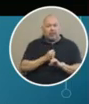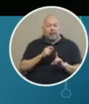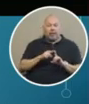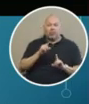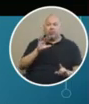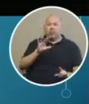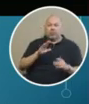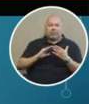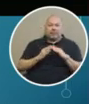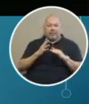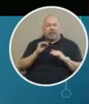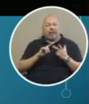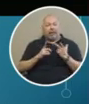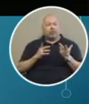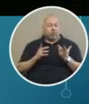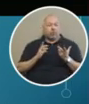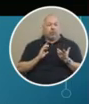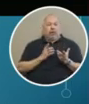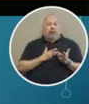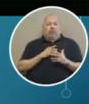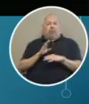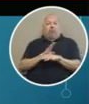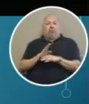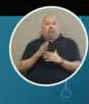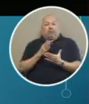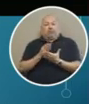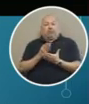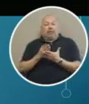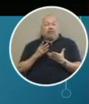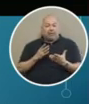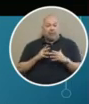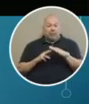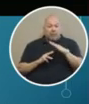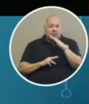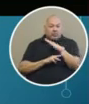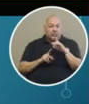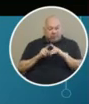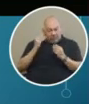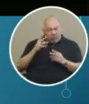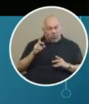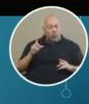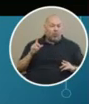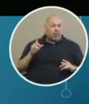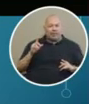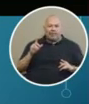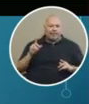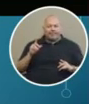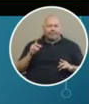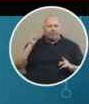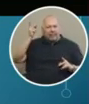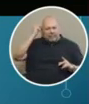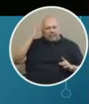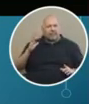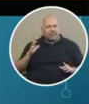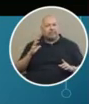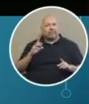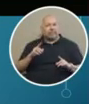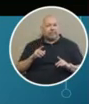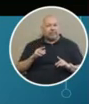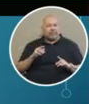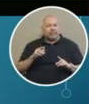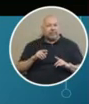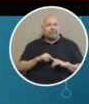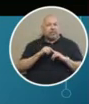to the city and to our enterprise funds, the airport and bridges, to our elected officials at the state and federal level, particularly at the federal